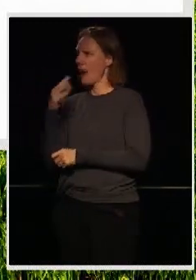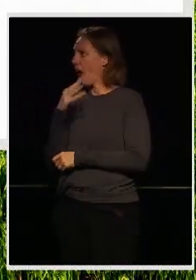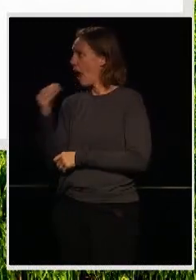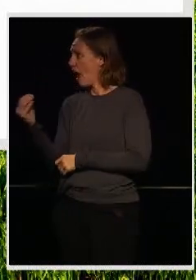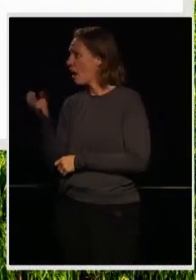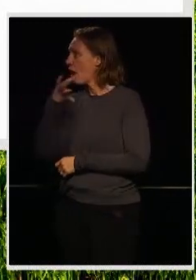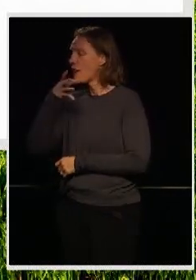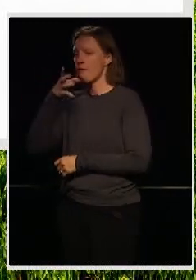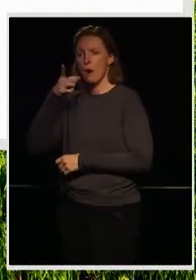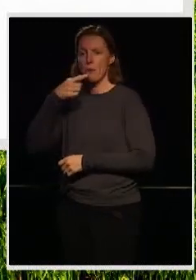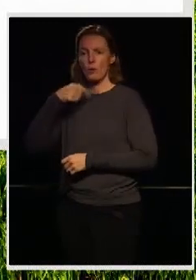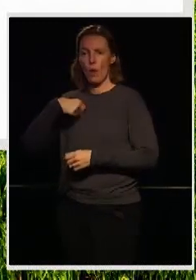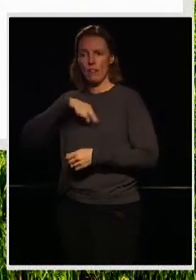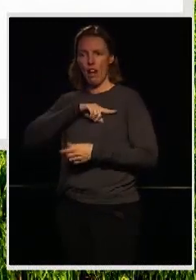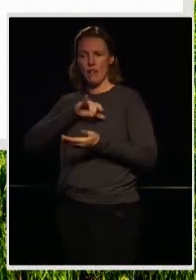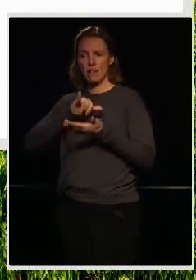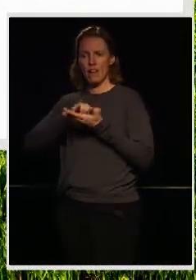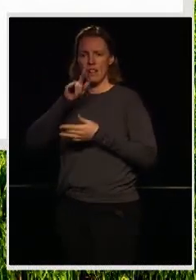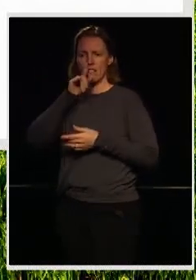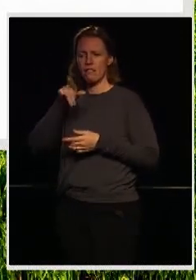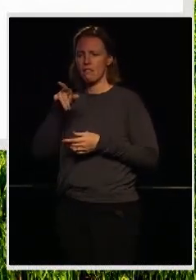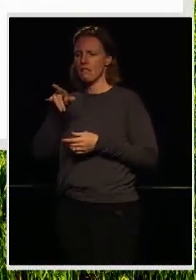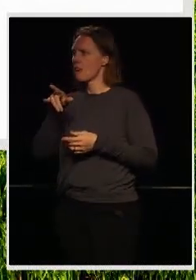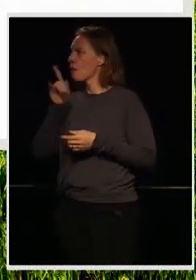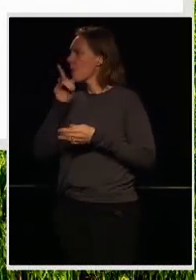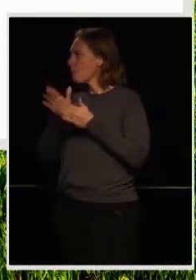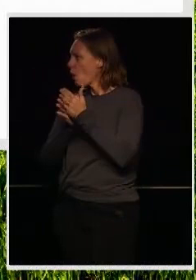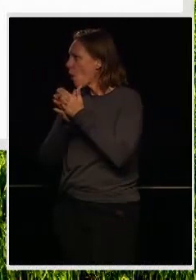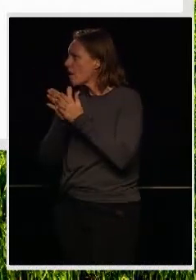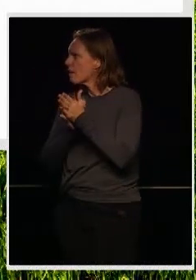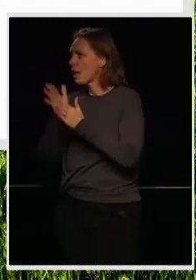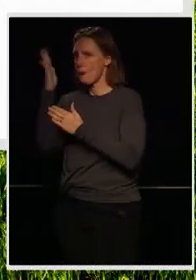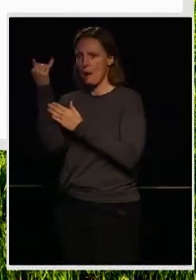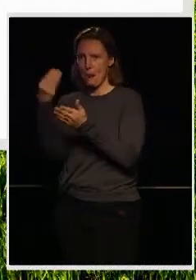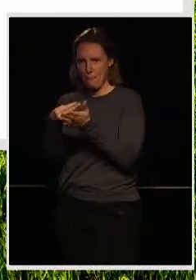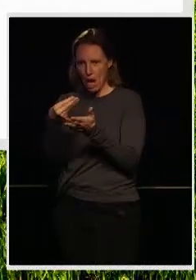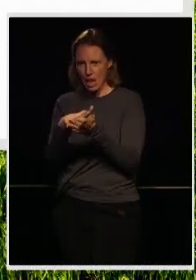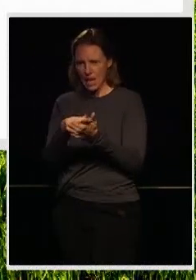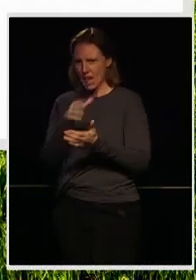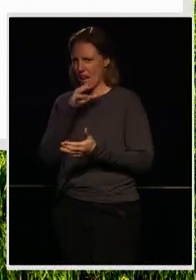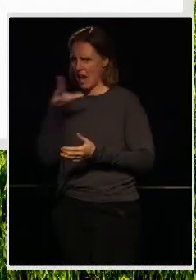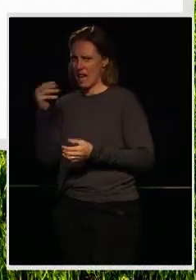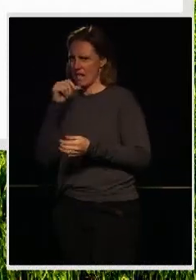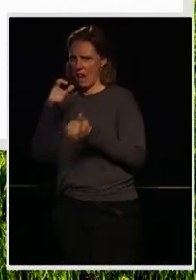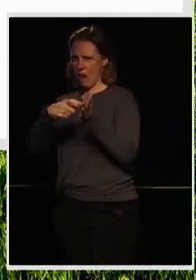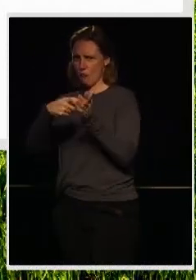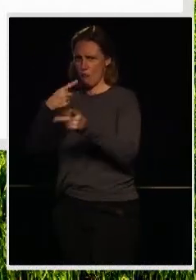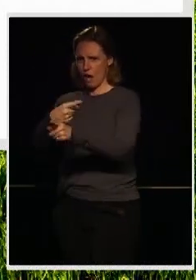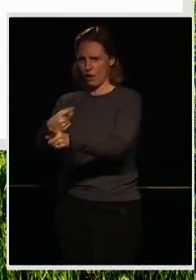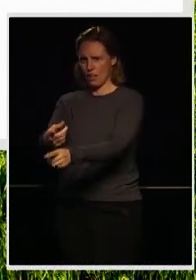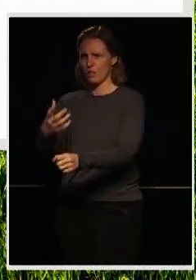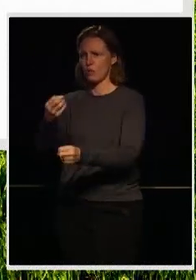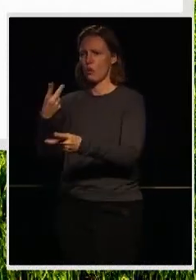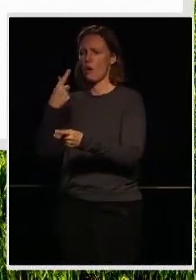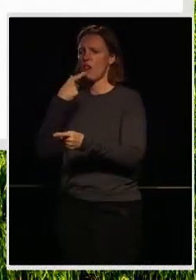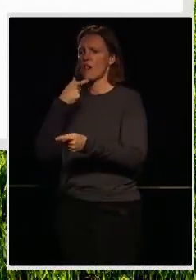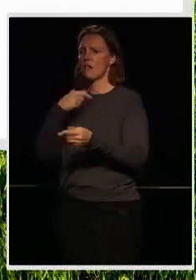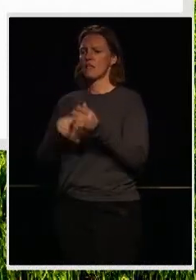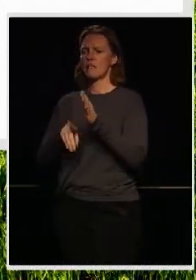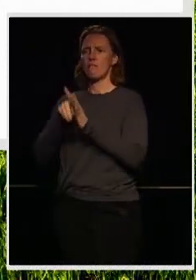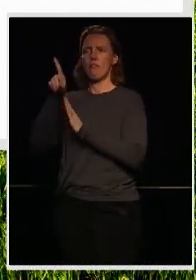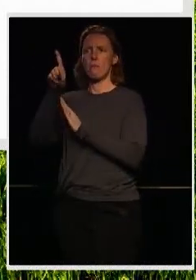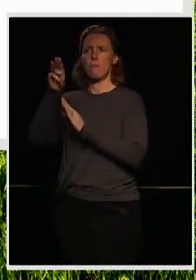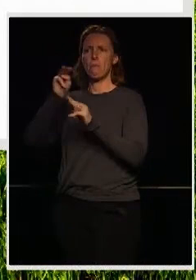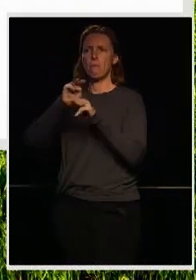the farmers told us that they were motivated by money and not regulation. So we decided to develop a